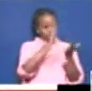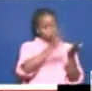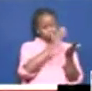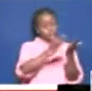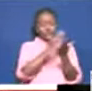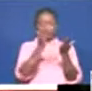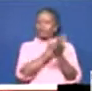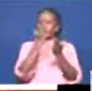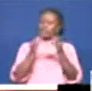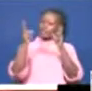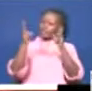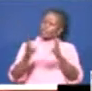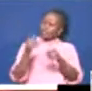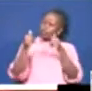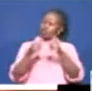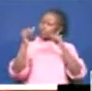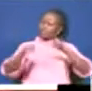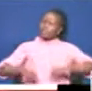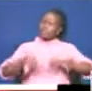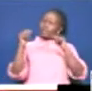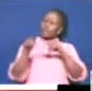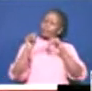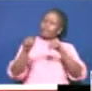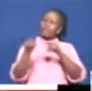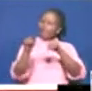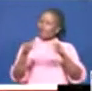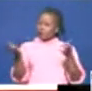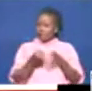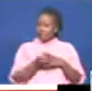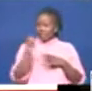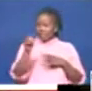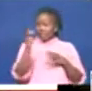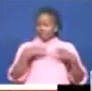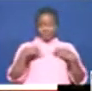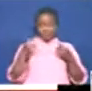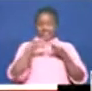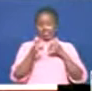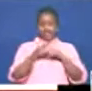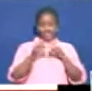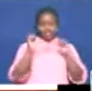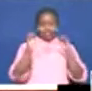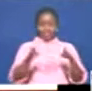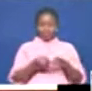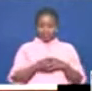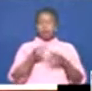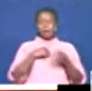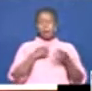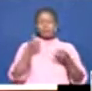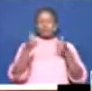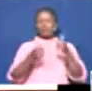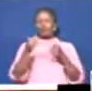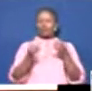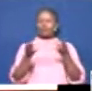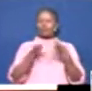that the chairman was being accused of? They do not meet the standards, I pray, that would be required for us